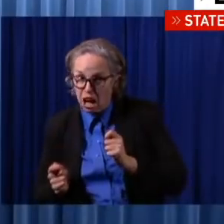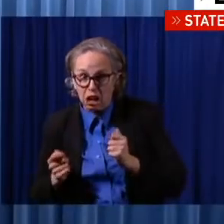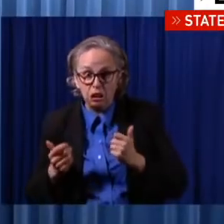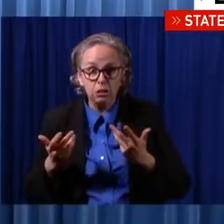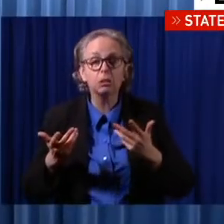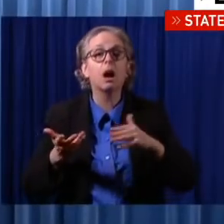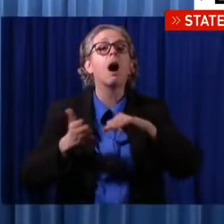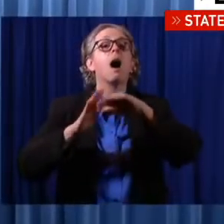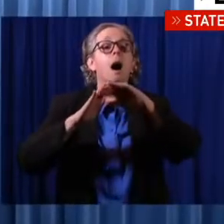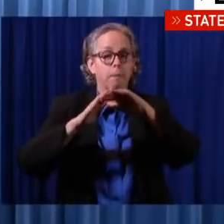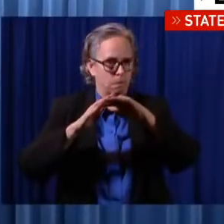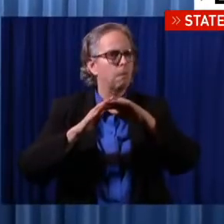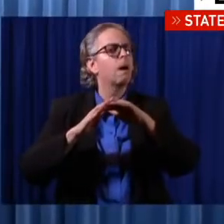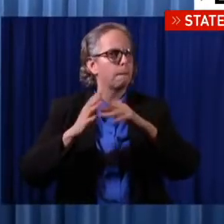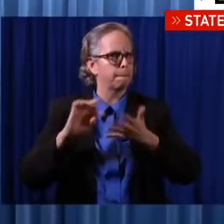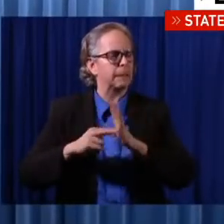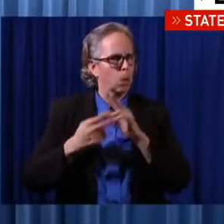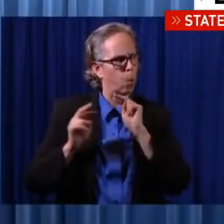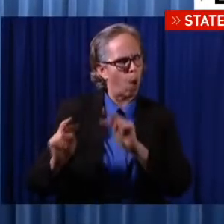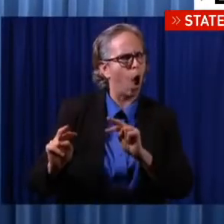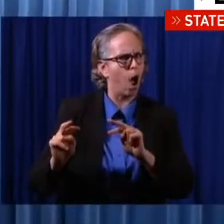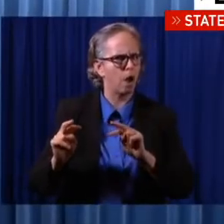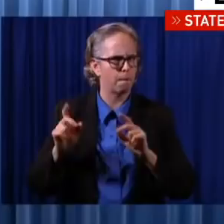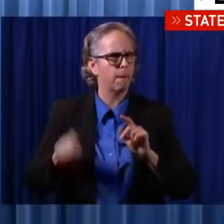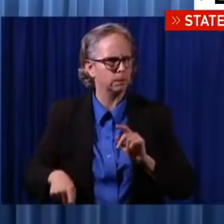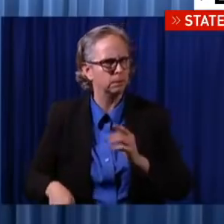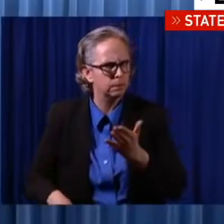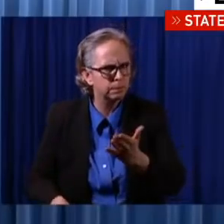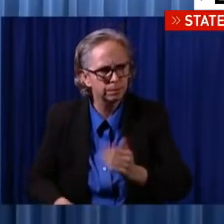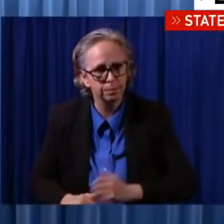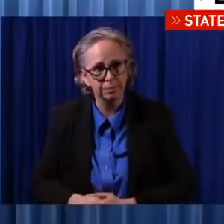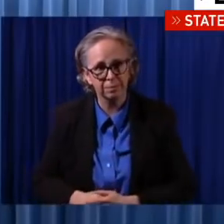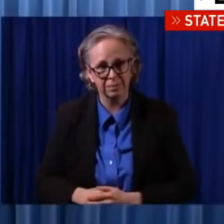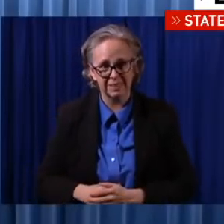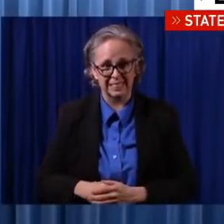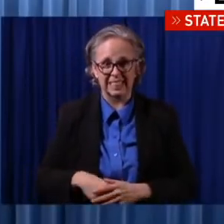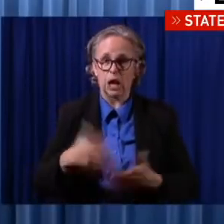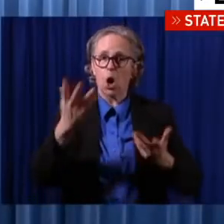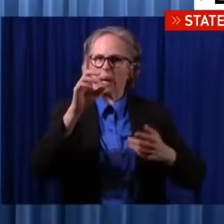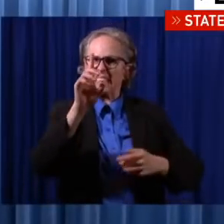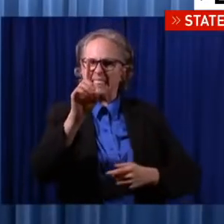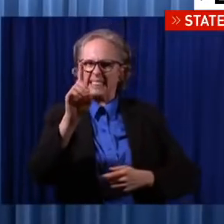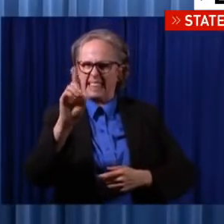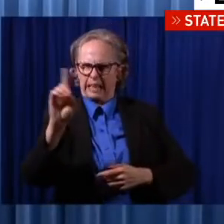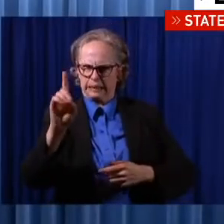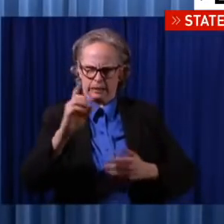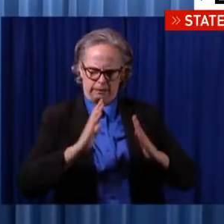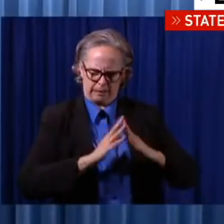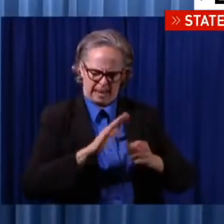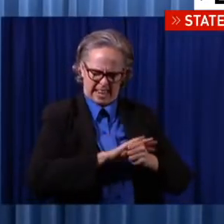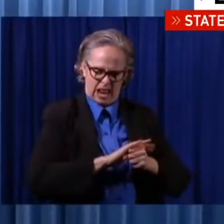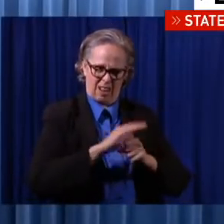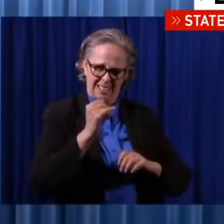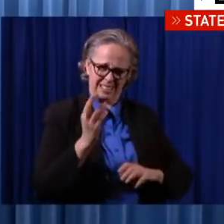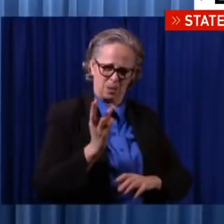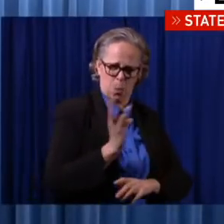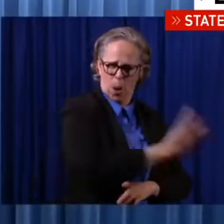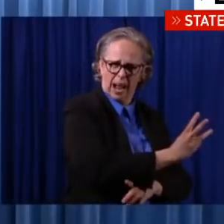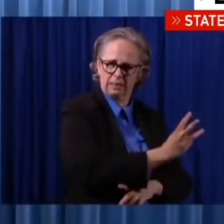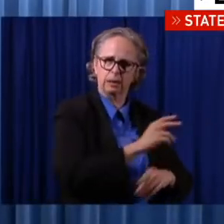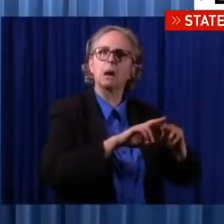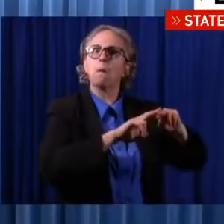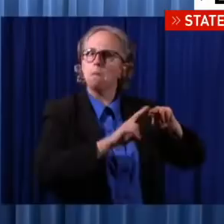certainly watch. Again, the Dayton area is down a little bit. We were seeing it over